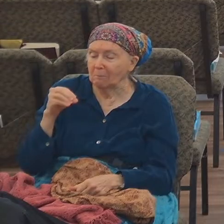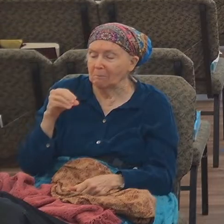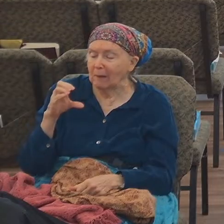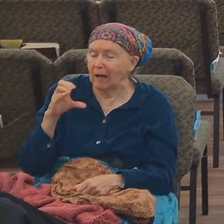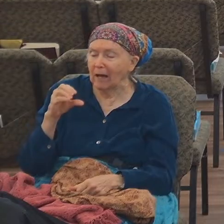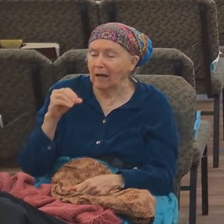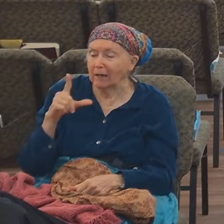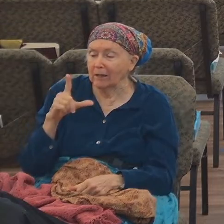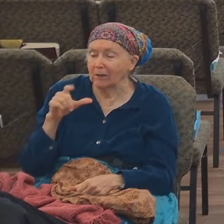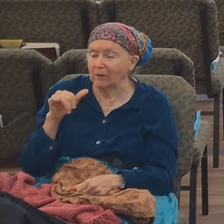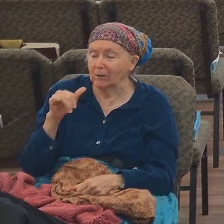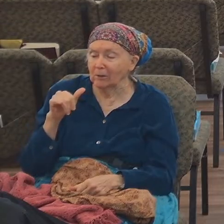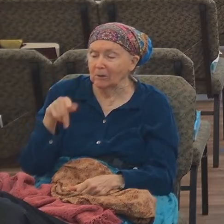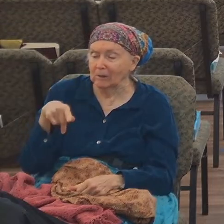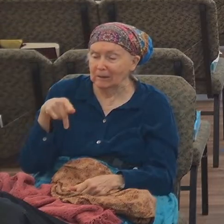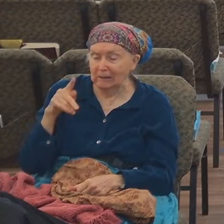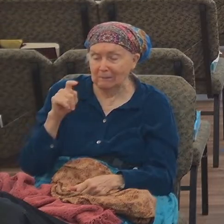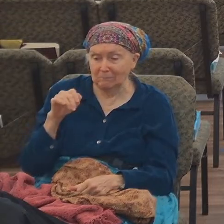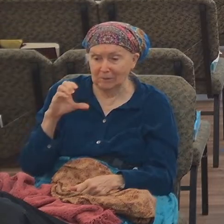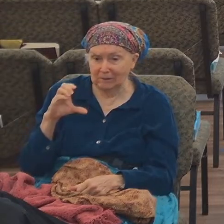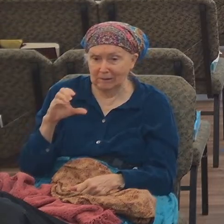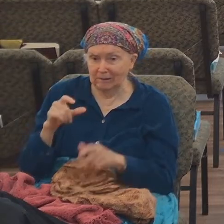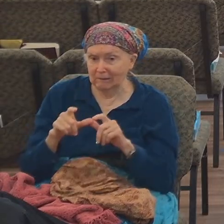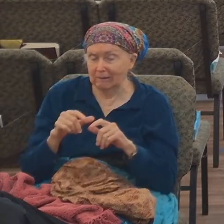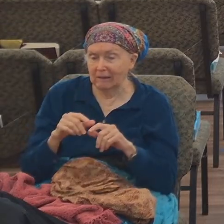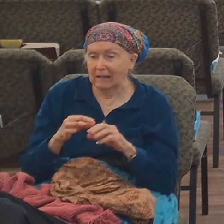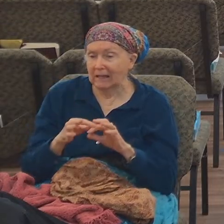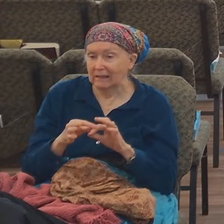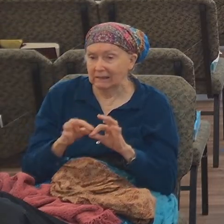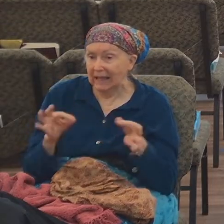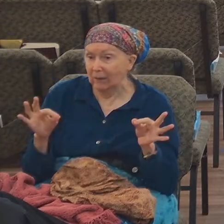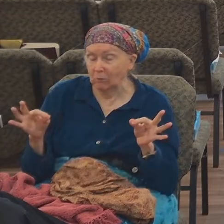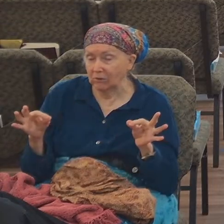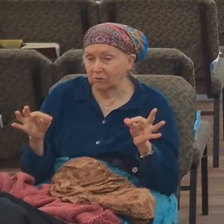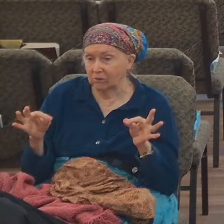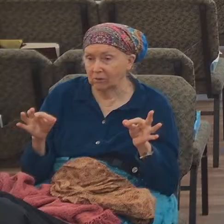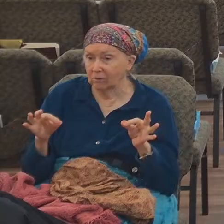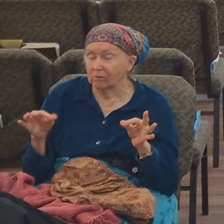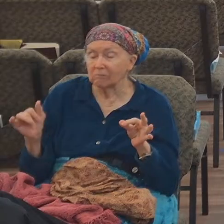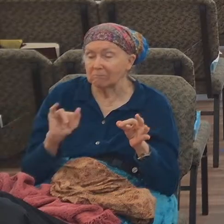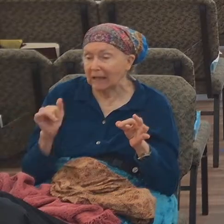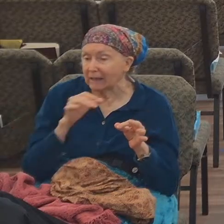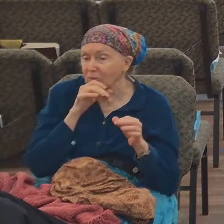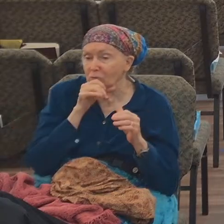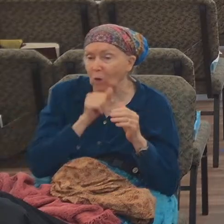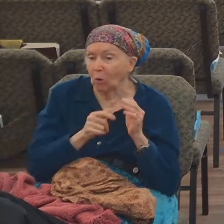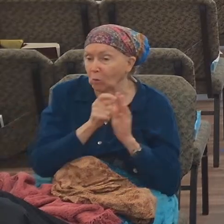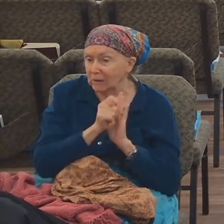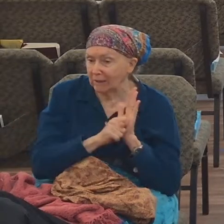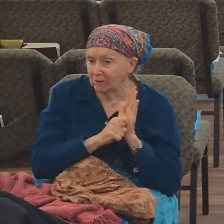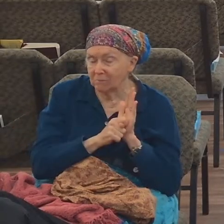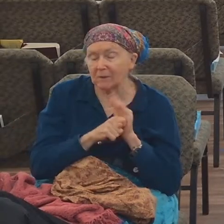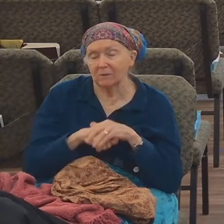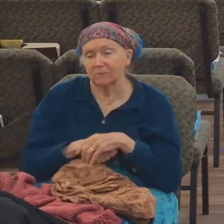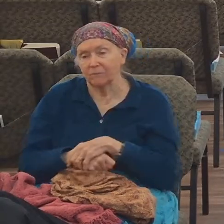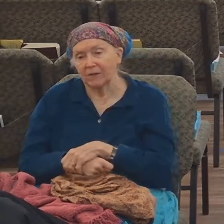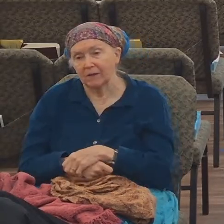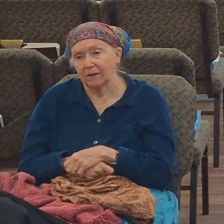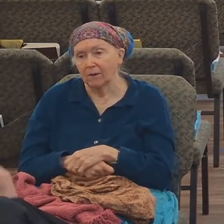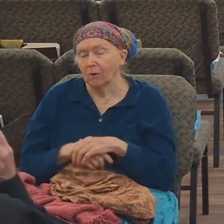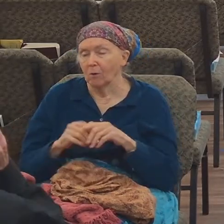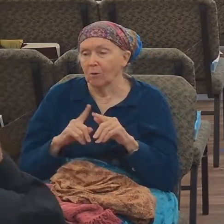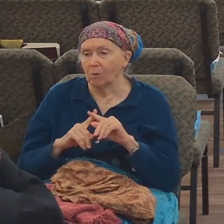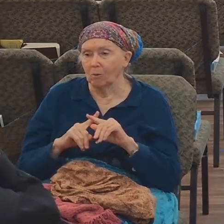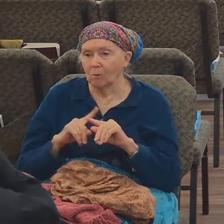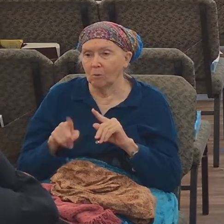There's hyperlinks all over this, the Old Testament. There is this, in the Old Testament, when there is a persistent opposition